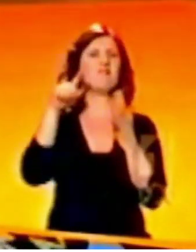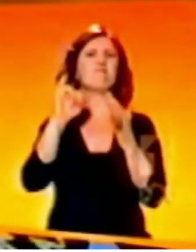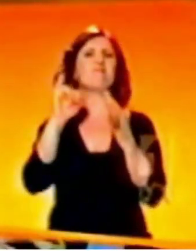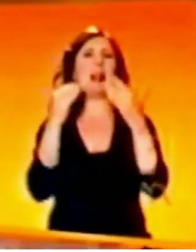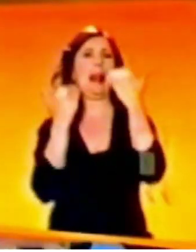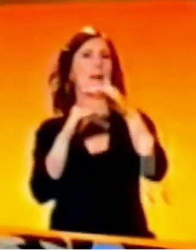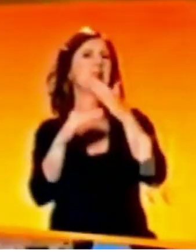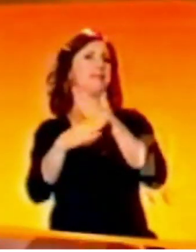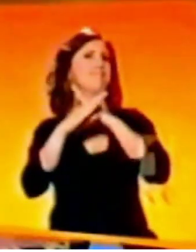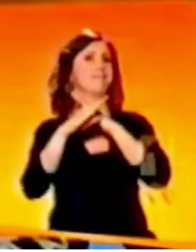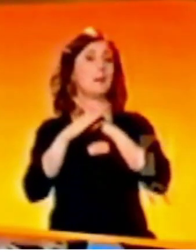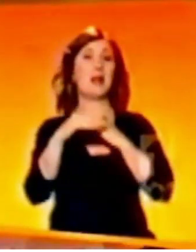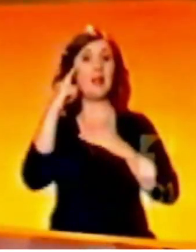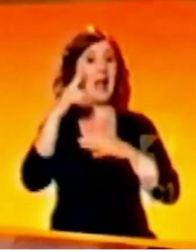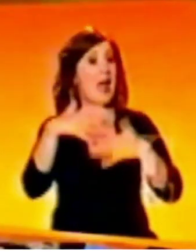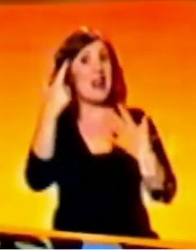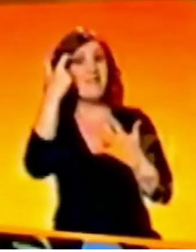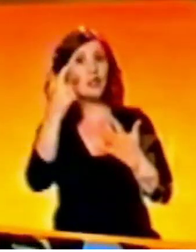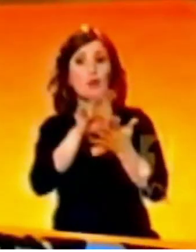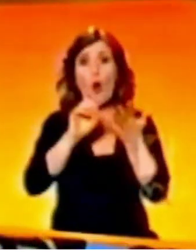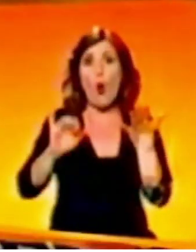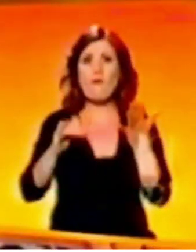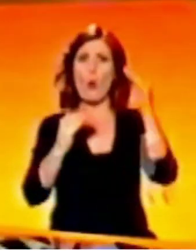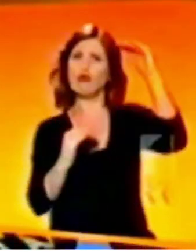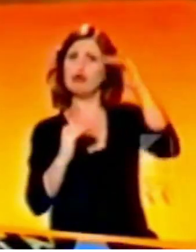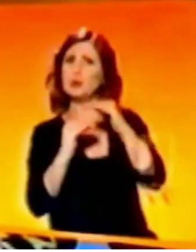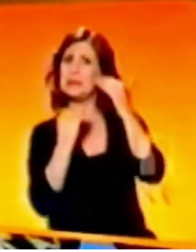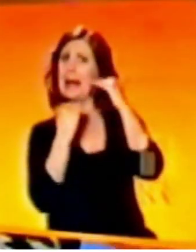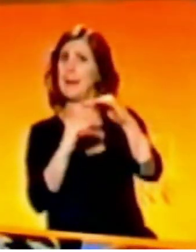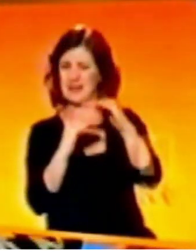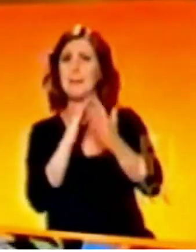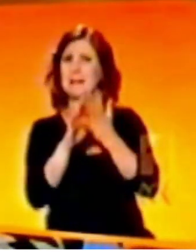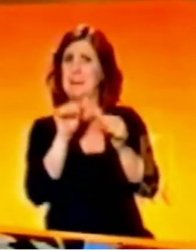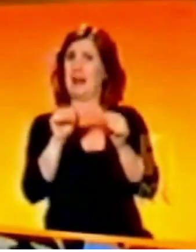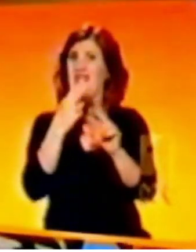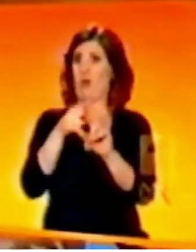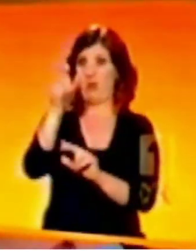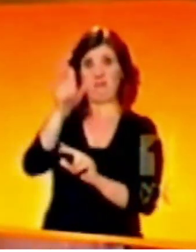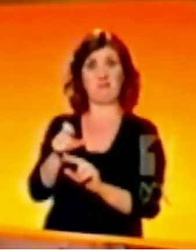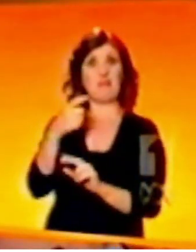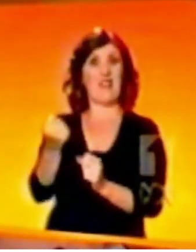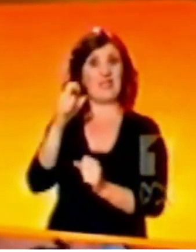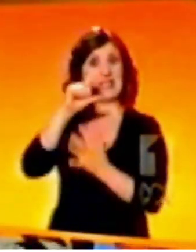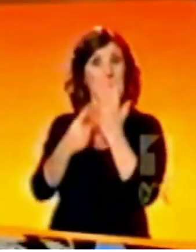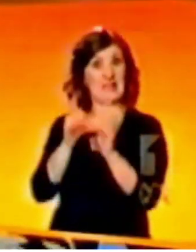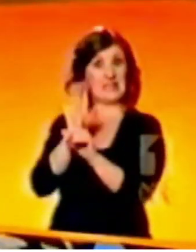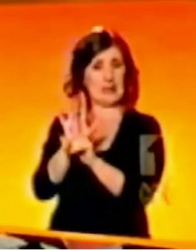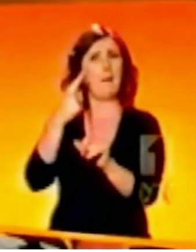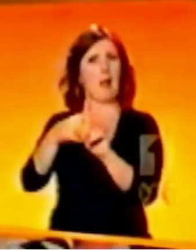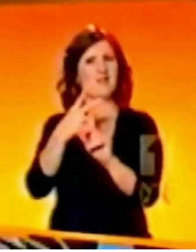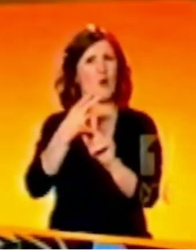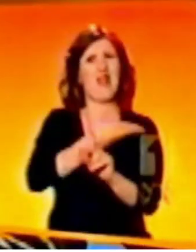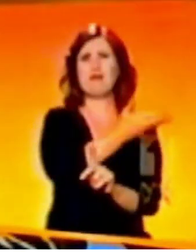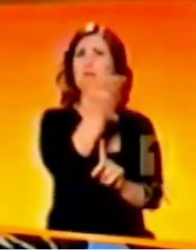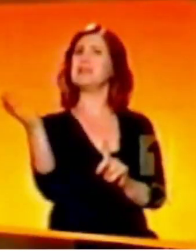Any invention that reduces or rids that limitation completely, and not just creates a better environment for that one person, but it creates a better